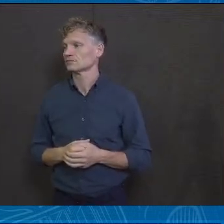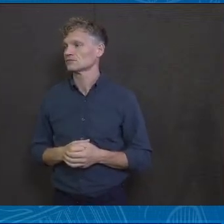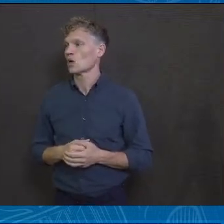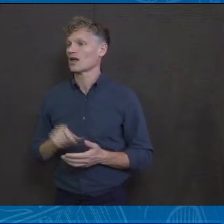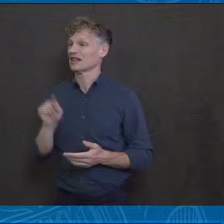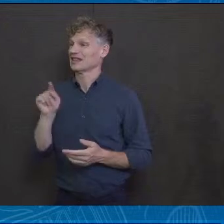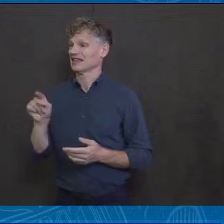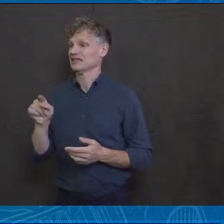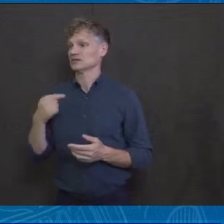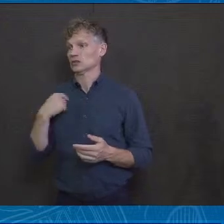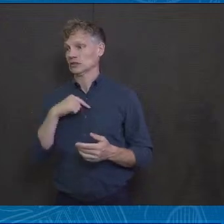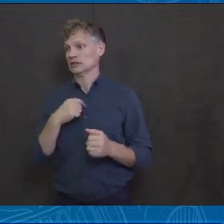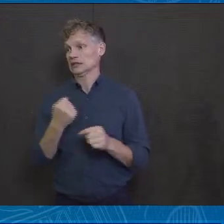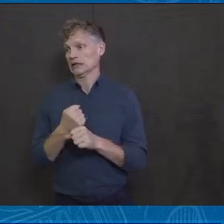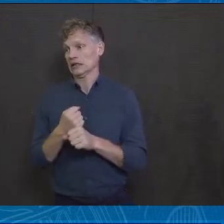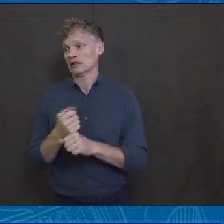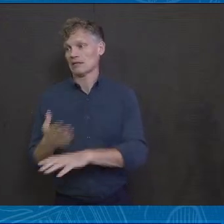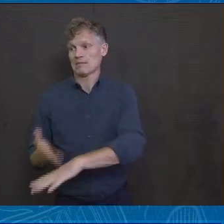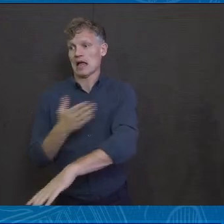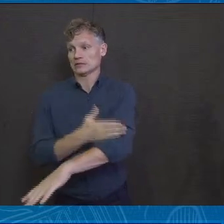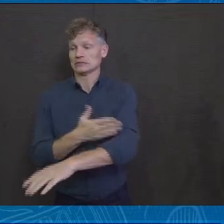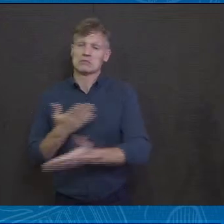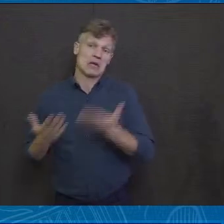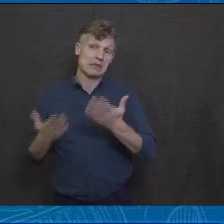and maybe in the future also.